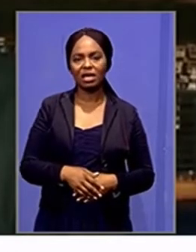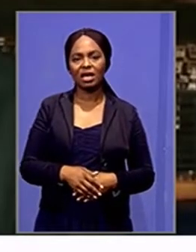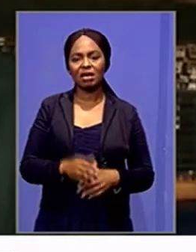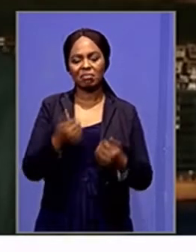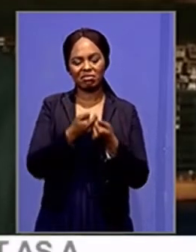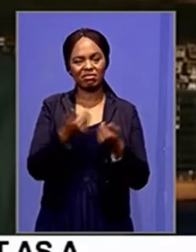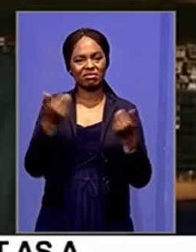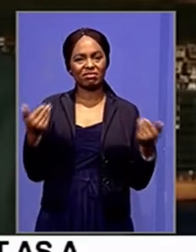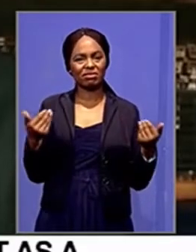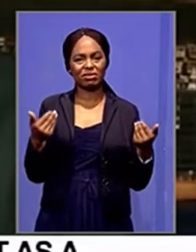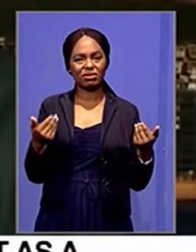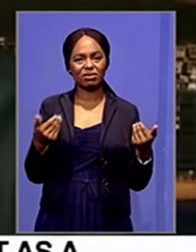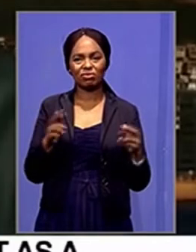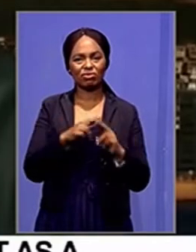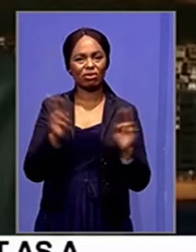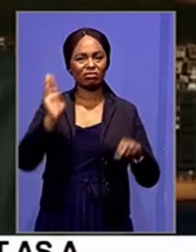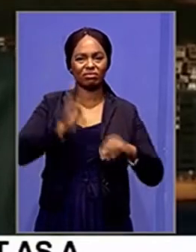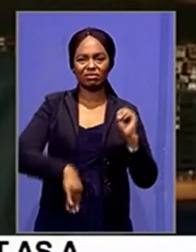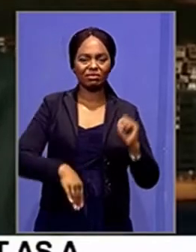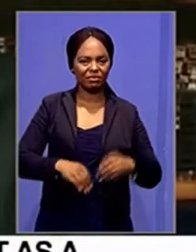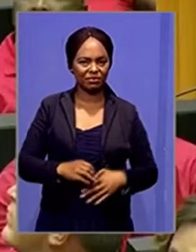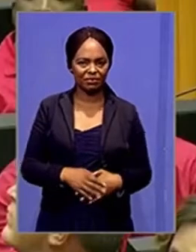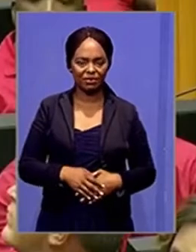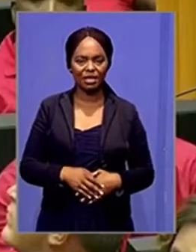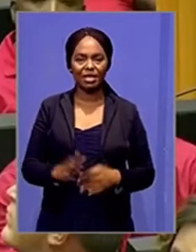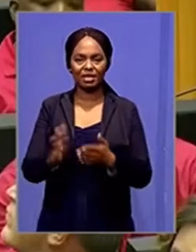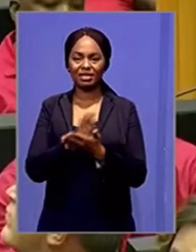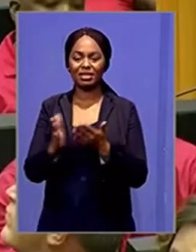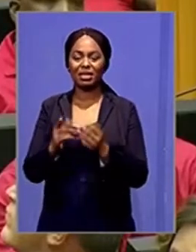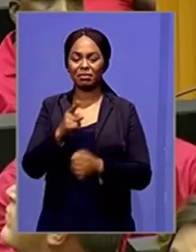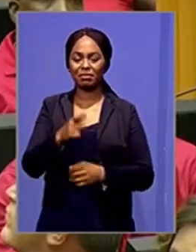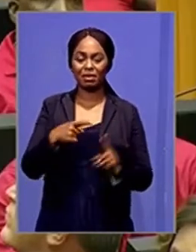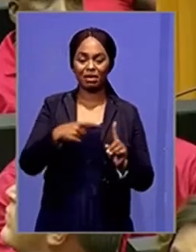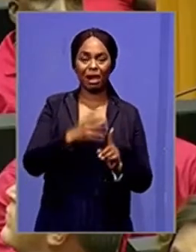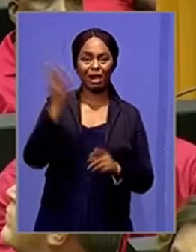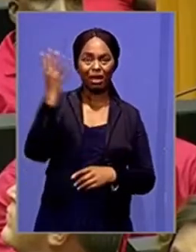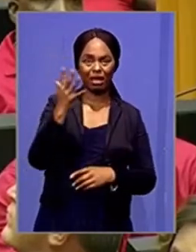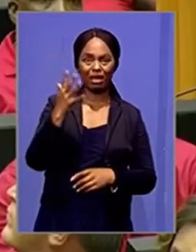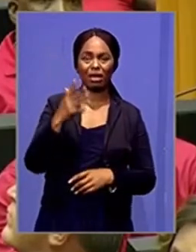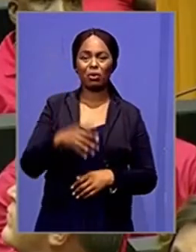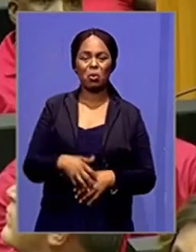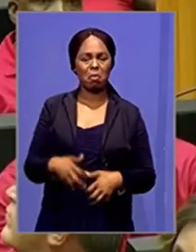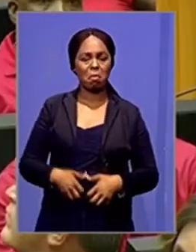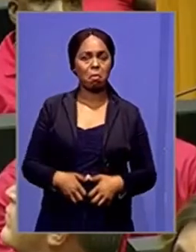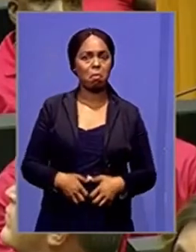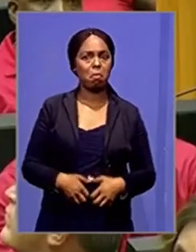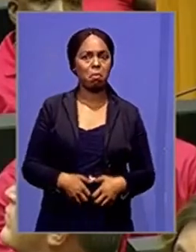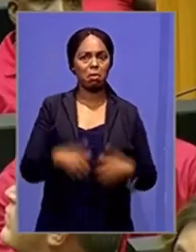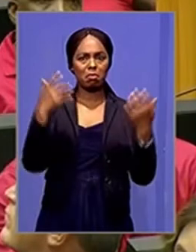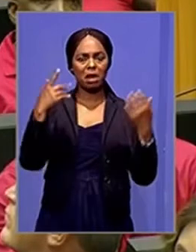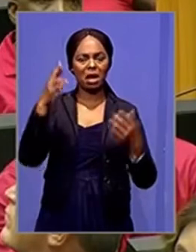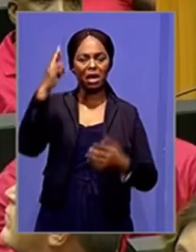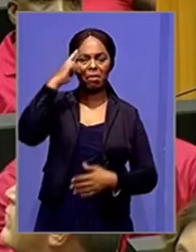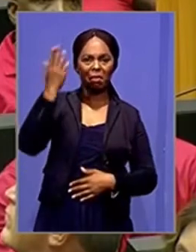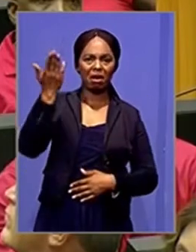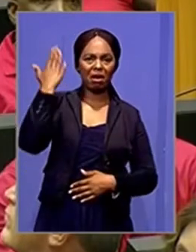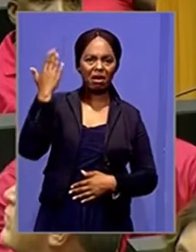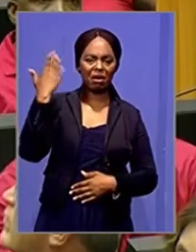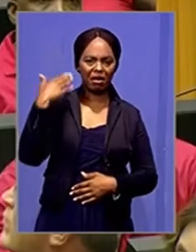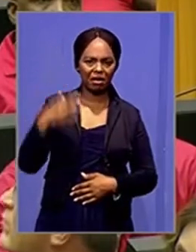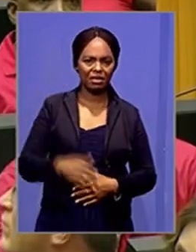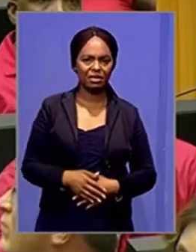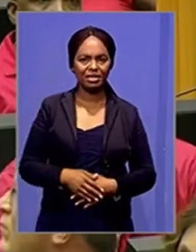crime. Apartheid cannot be. Mo go bangwe, ditshwaelo tseno di ne di a kgobola mabadi a bogologolo. Because De Klerk